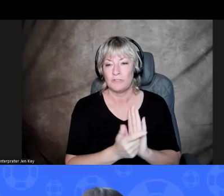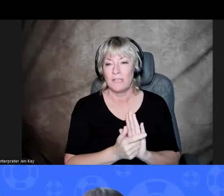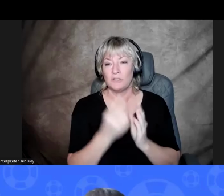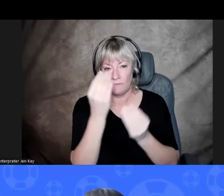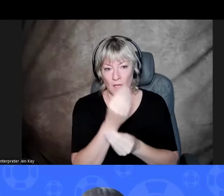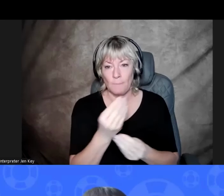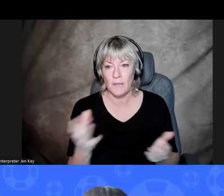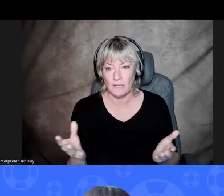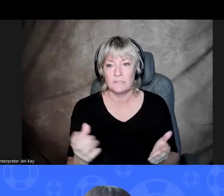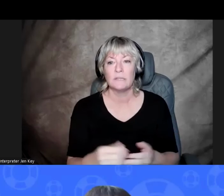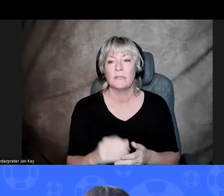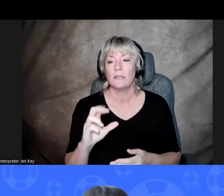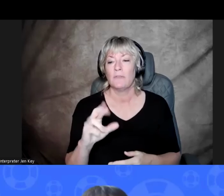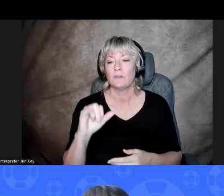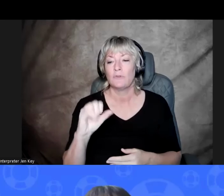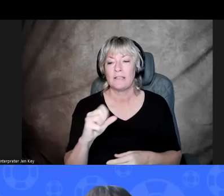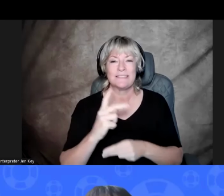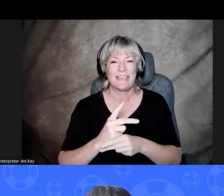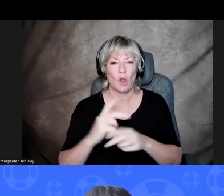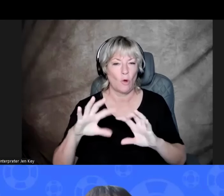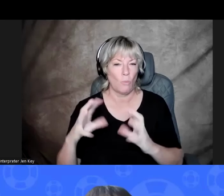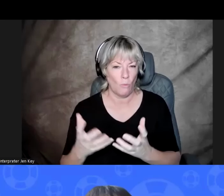everyone in the crisis care world.